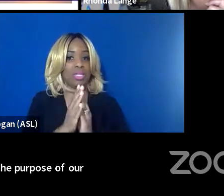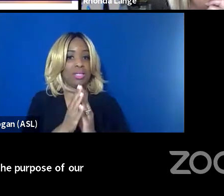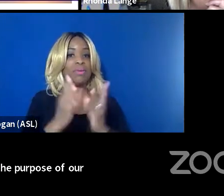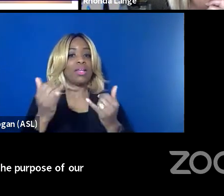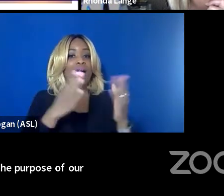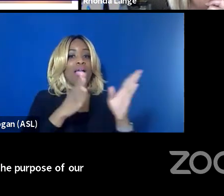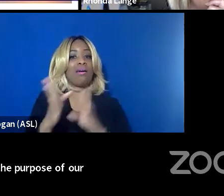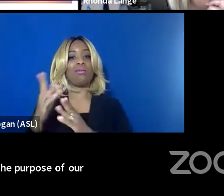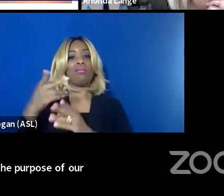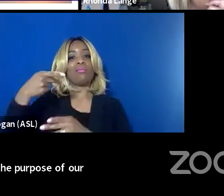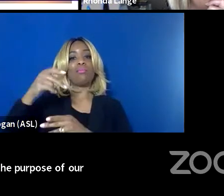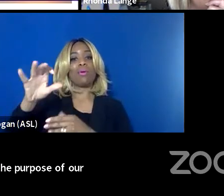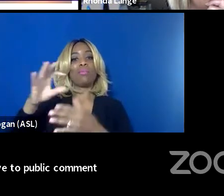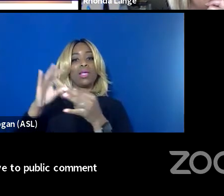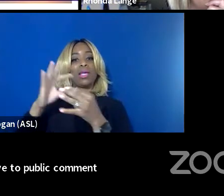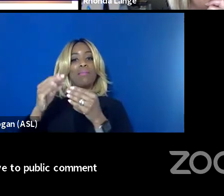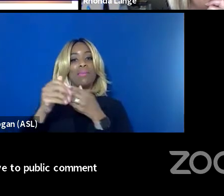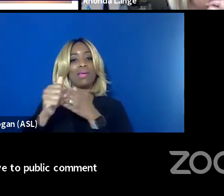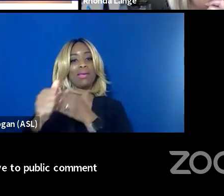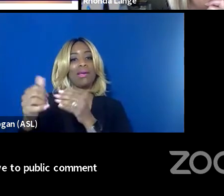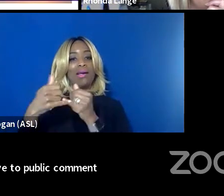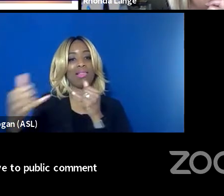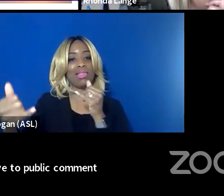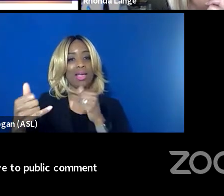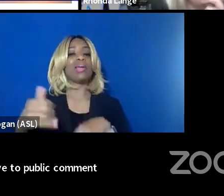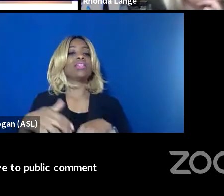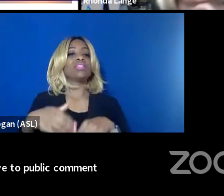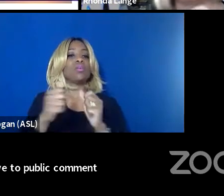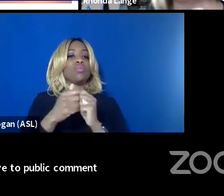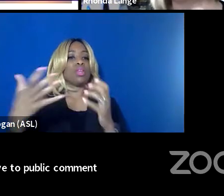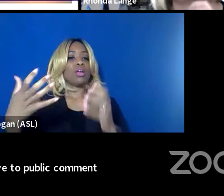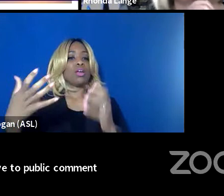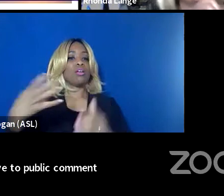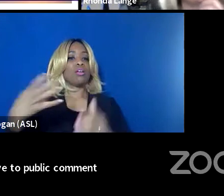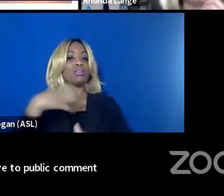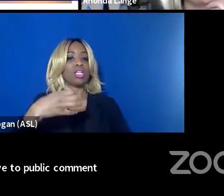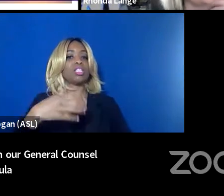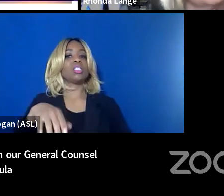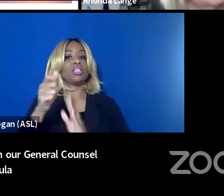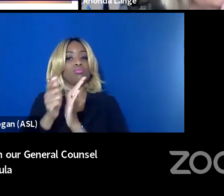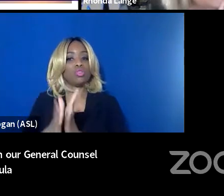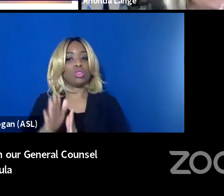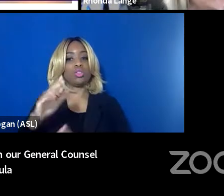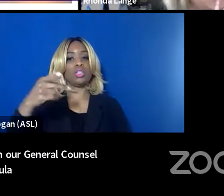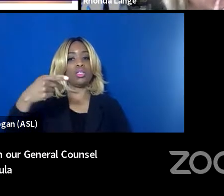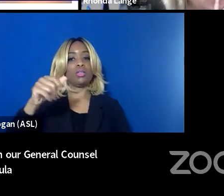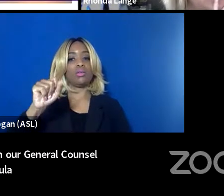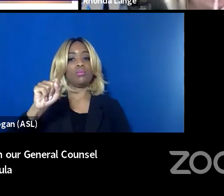And without objection, our general counsel, Julianne Pastula, will now provide a presentation.